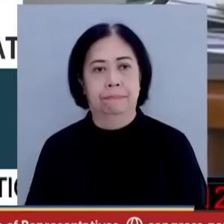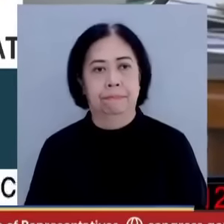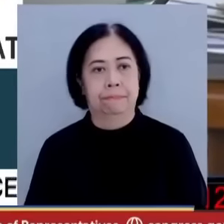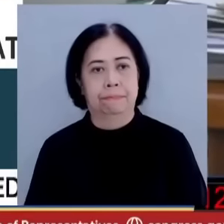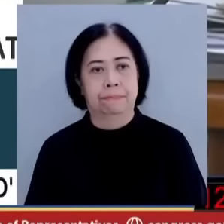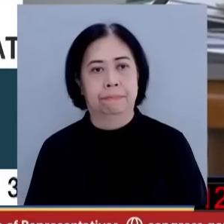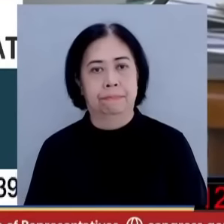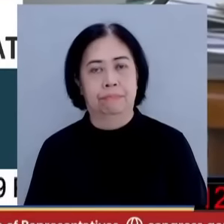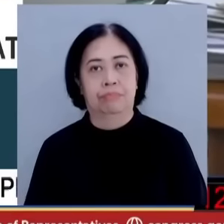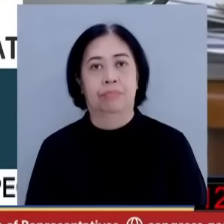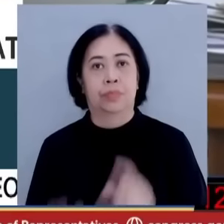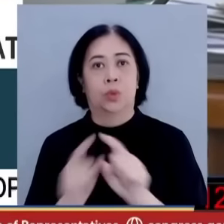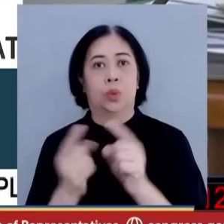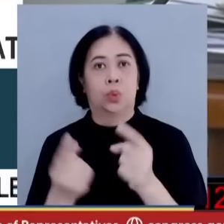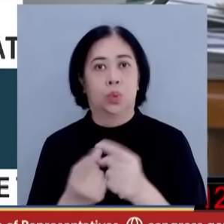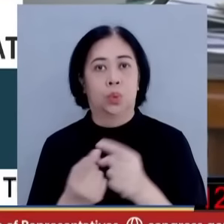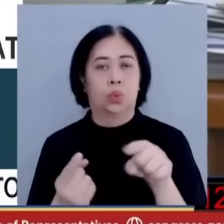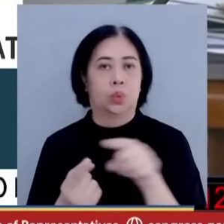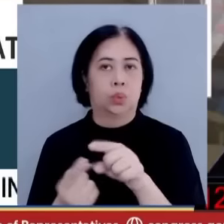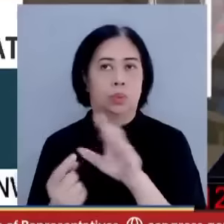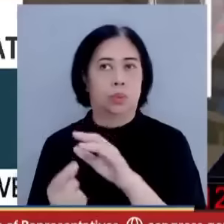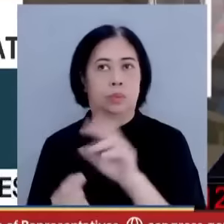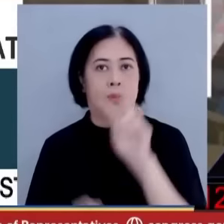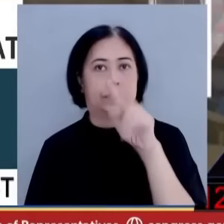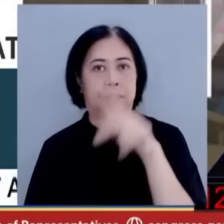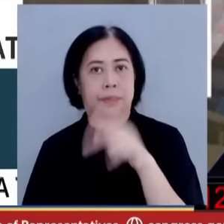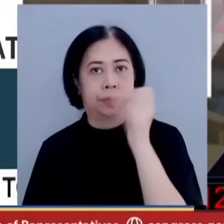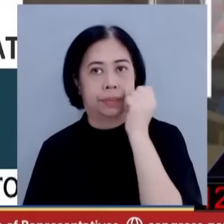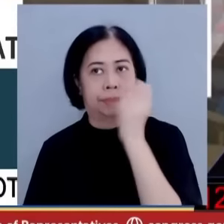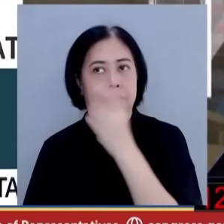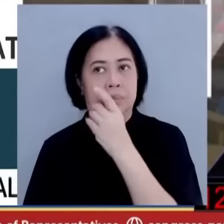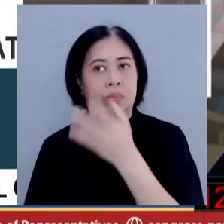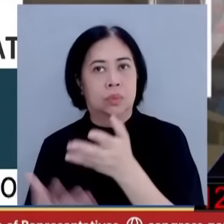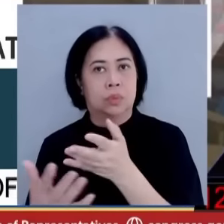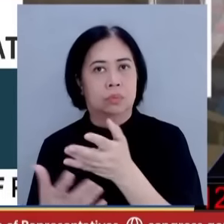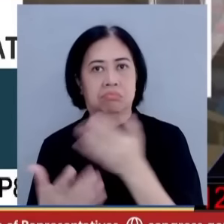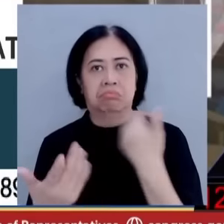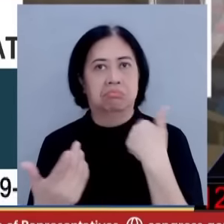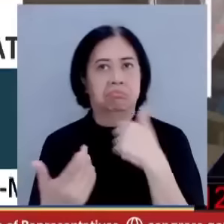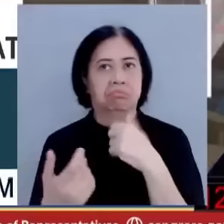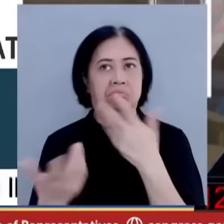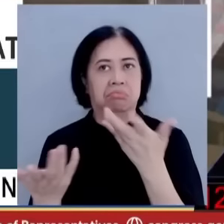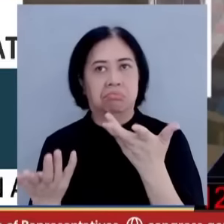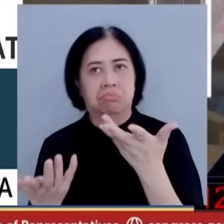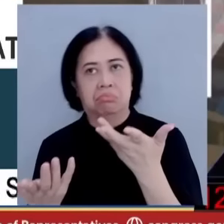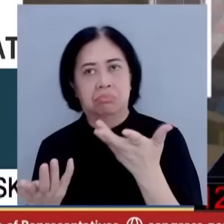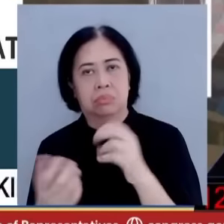the group of or the side of the vice president has not been really bending